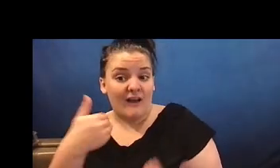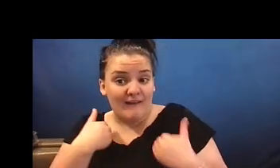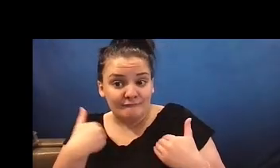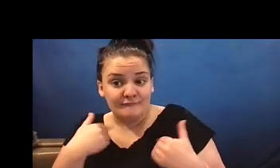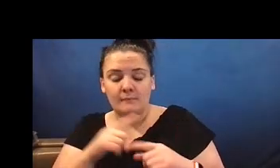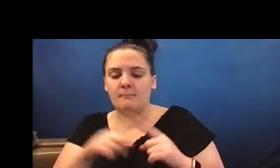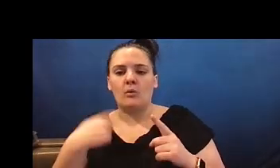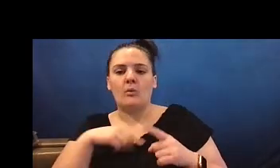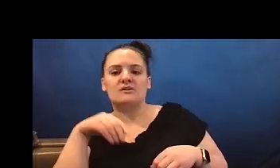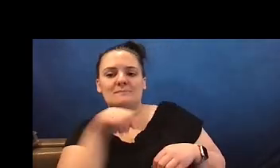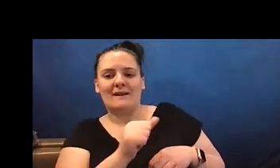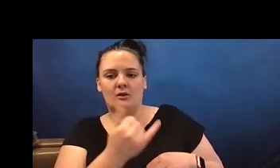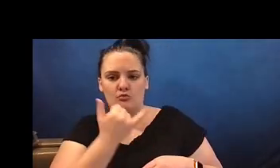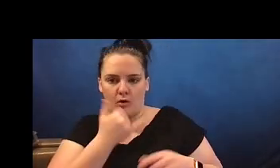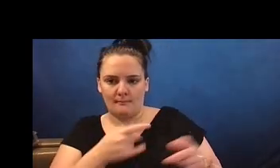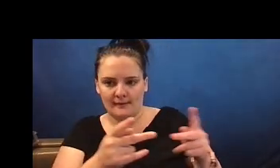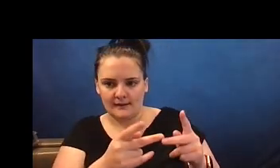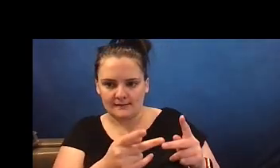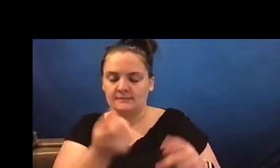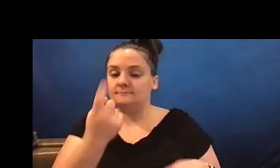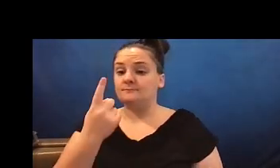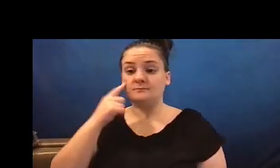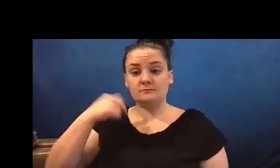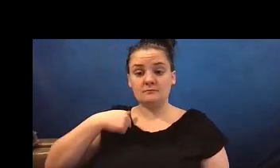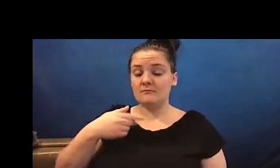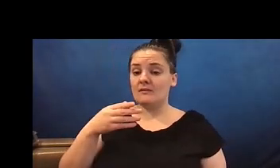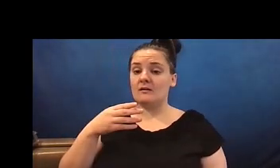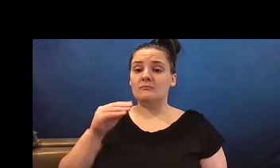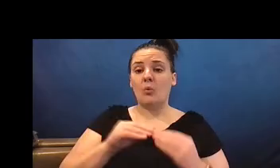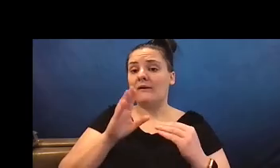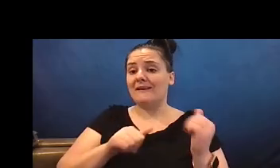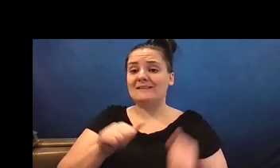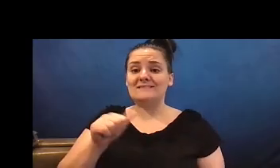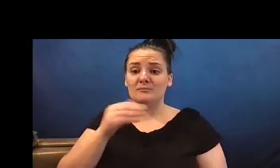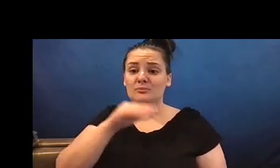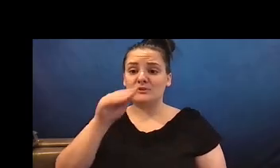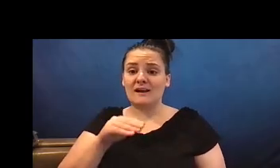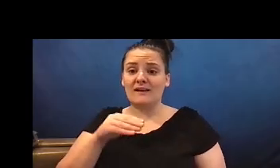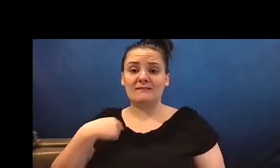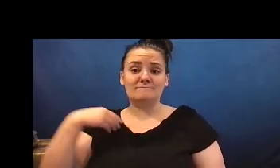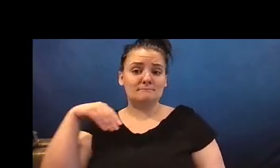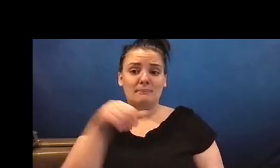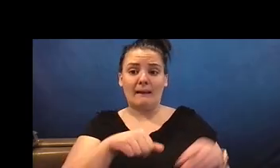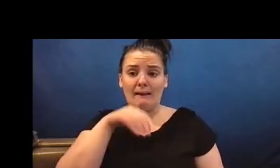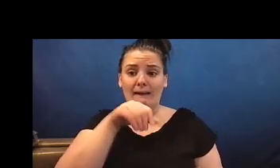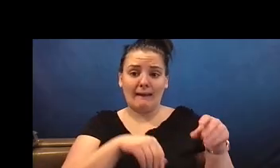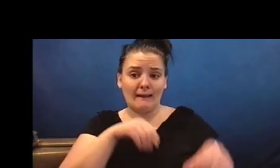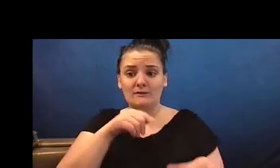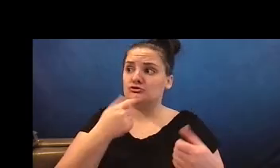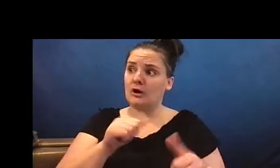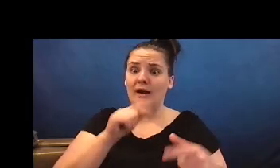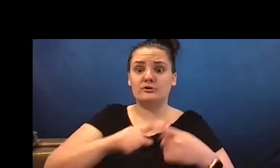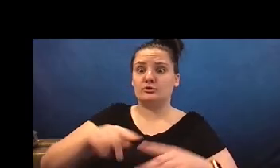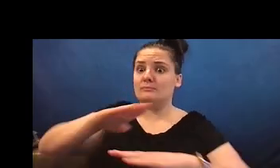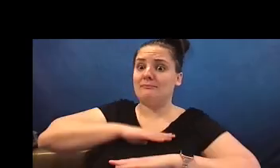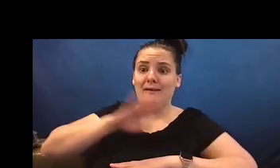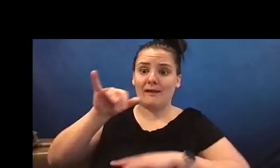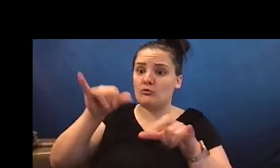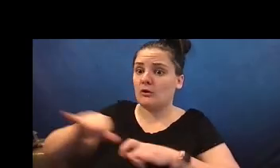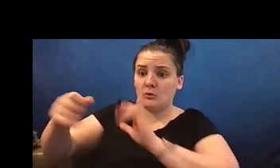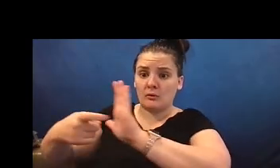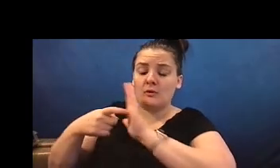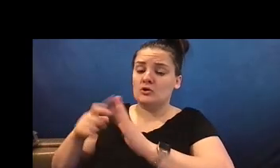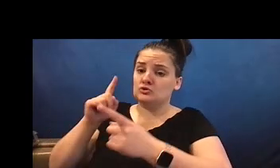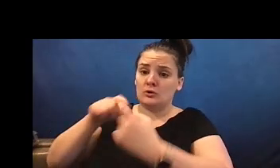For me to spend more than 10%, just trying to get paid, to try and meet regulatory requirements, to address the challenges of